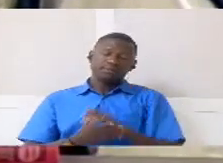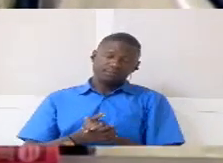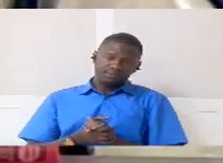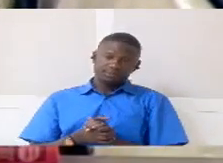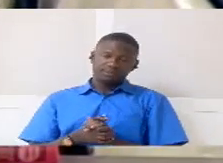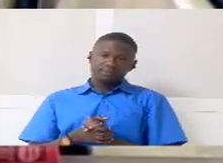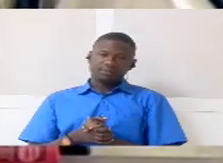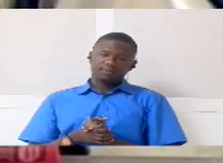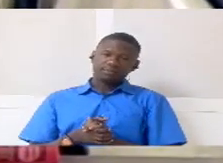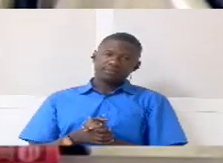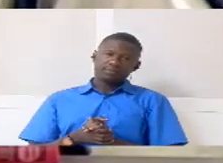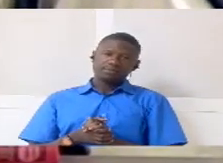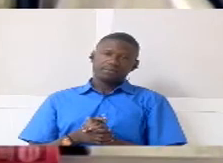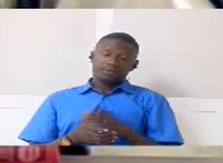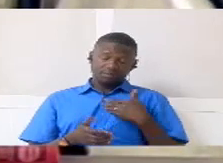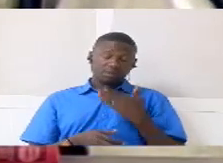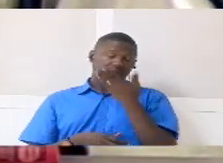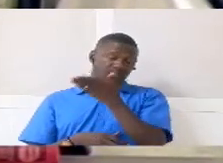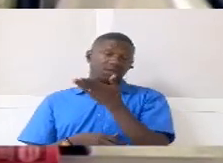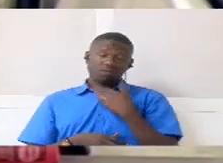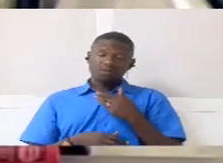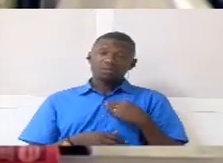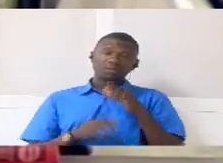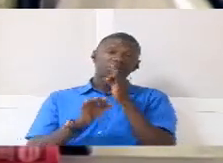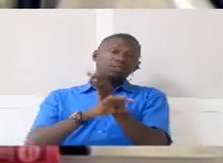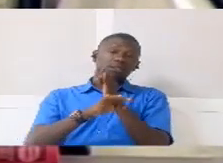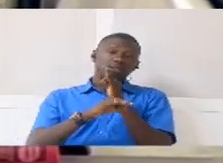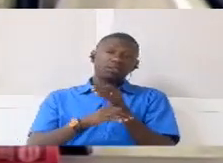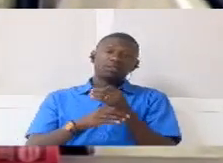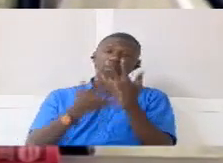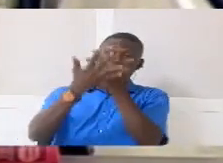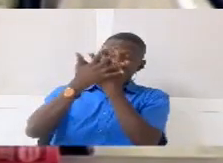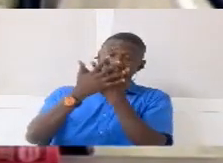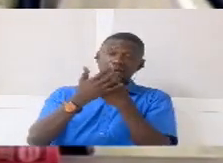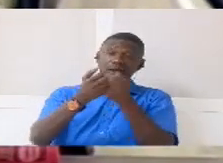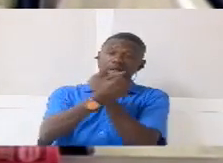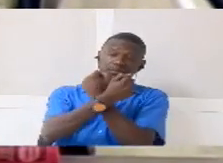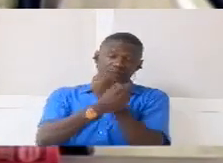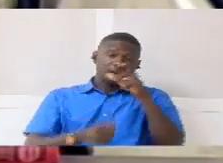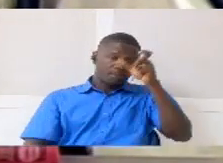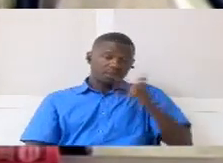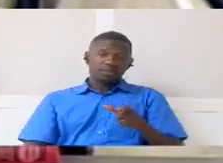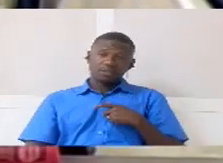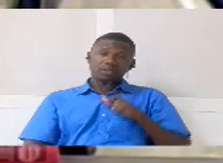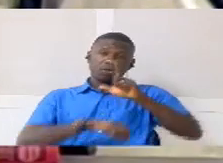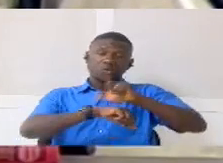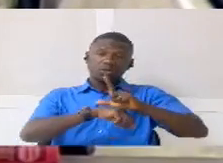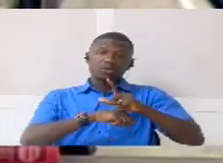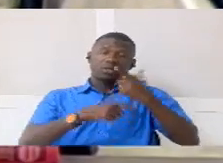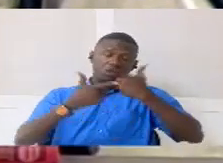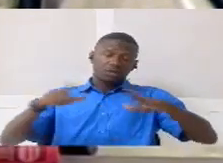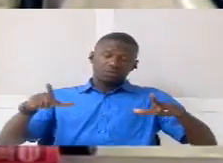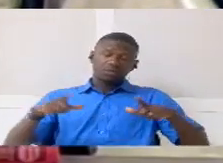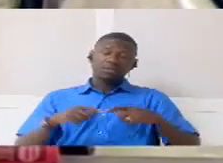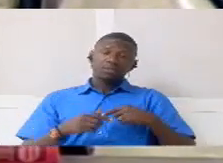local languages, la Mandinka kao. I was there and I was teaching the prisoners the local languages, Mandinka. Sanji Dantan Sotoro.